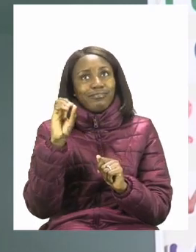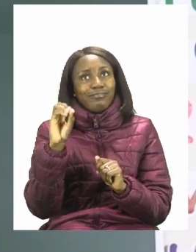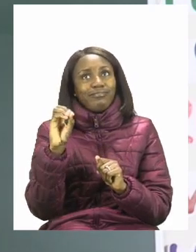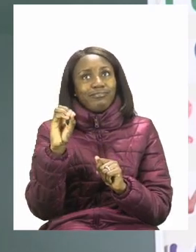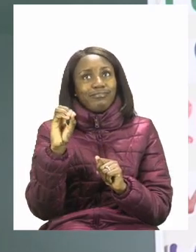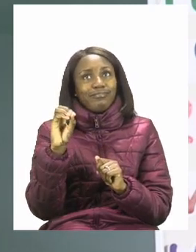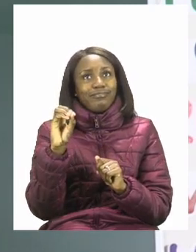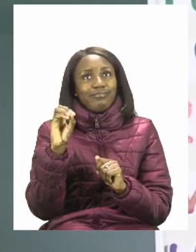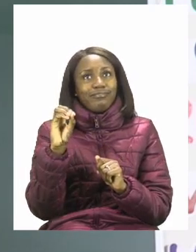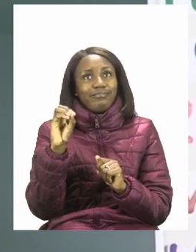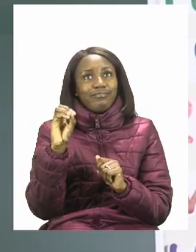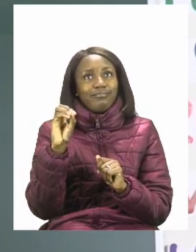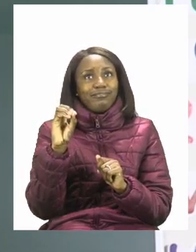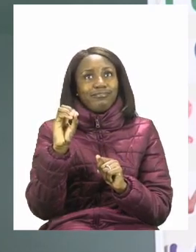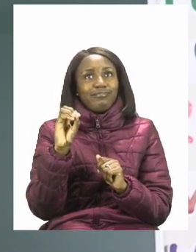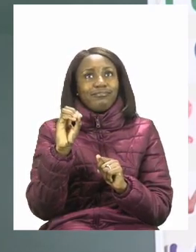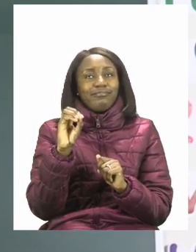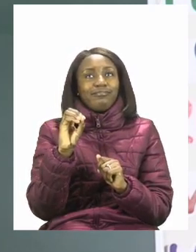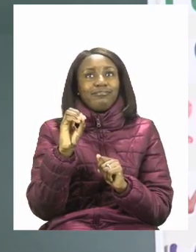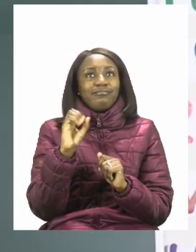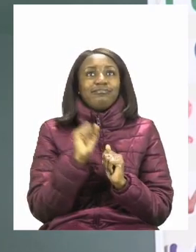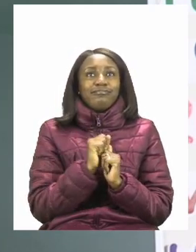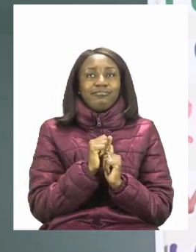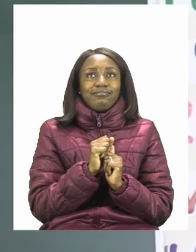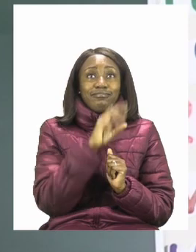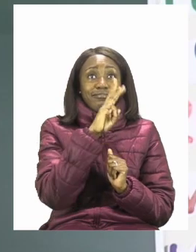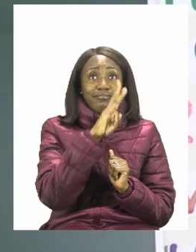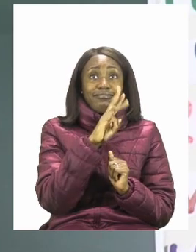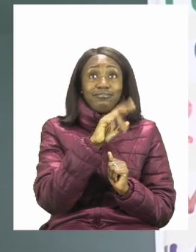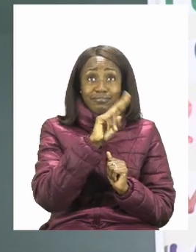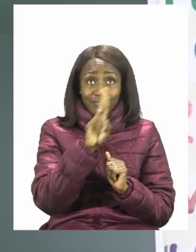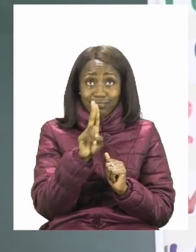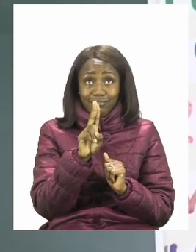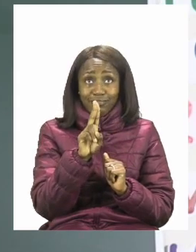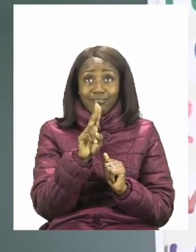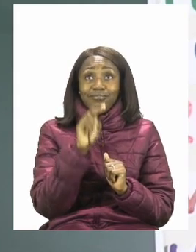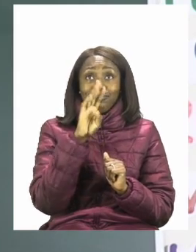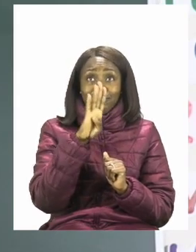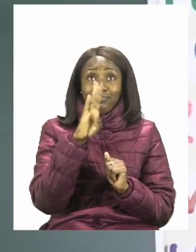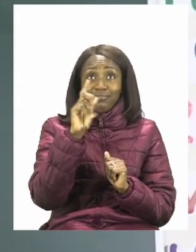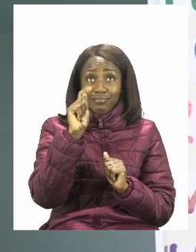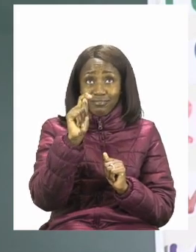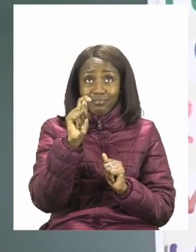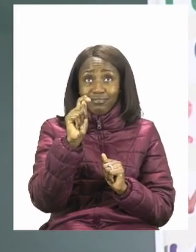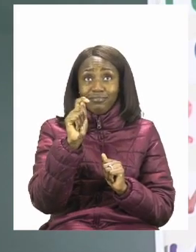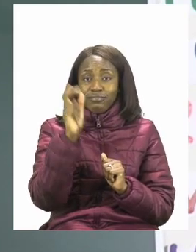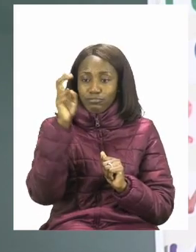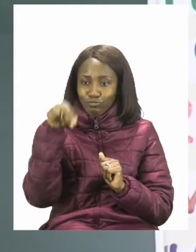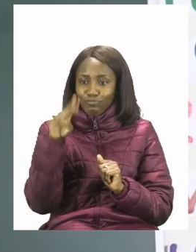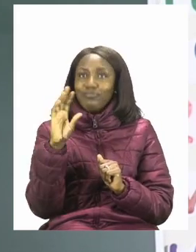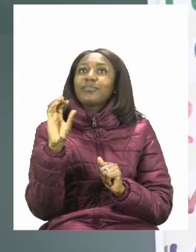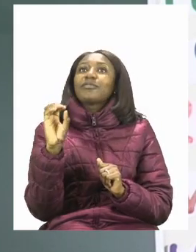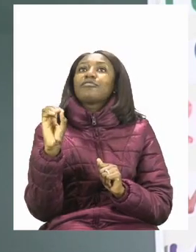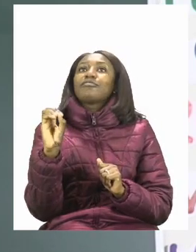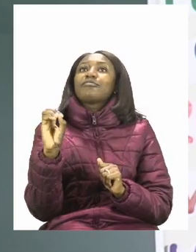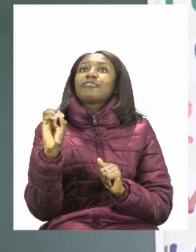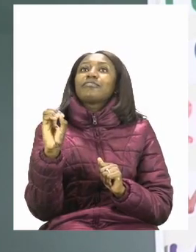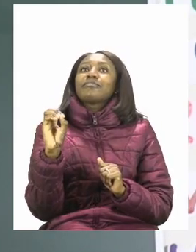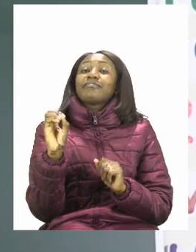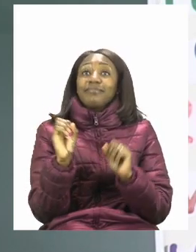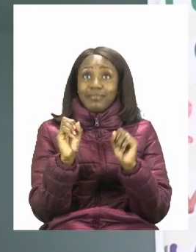340, 3 hundredths, 4 tens, and 0 units.